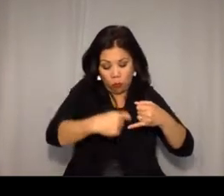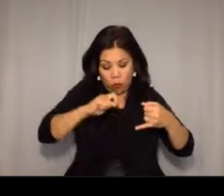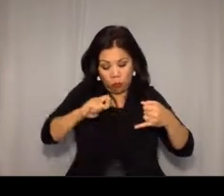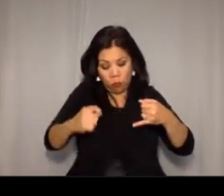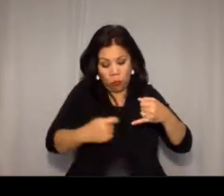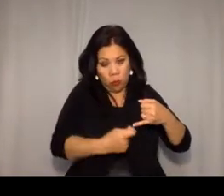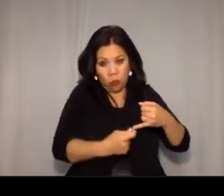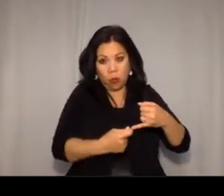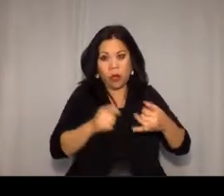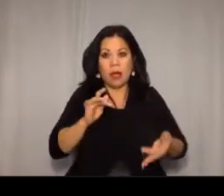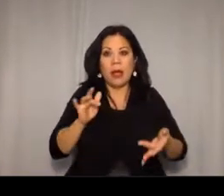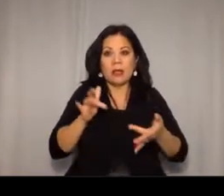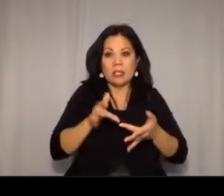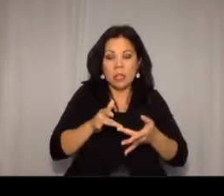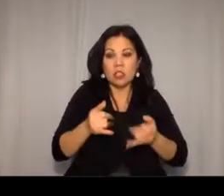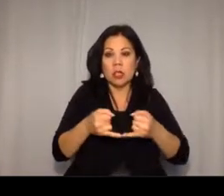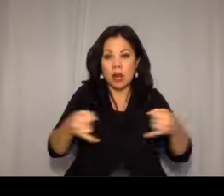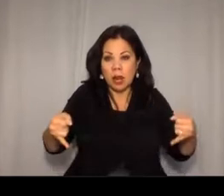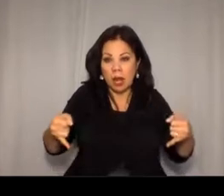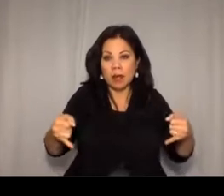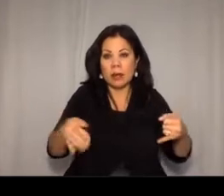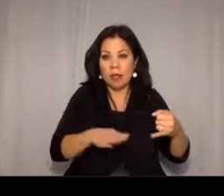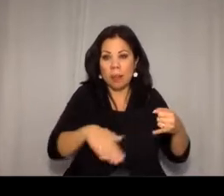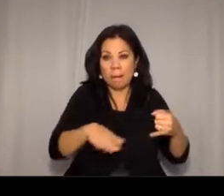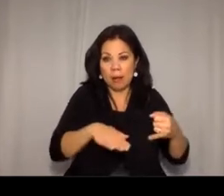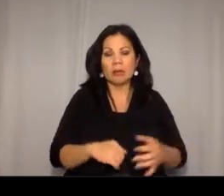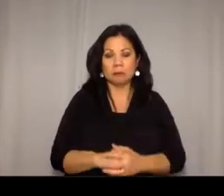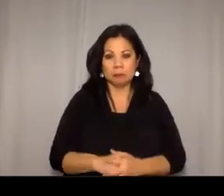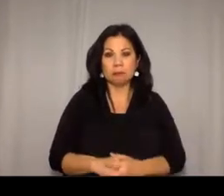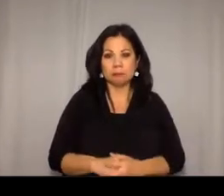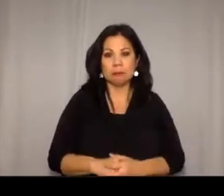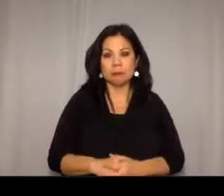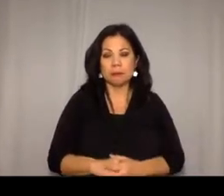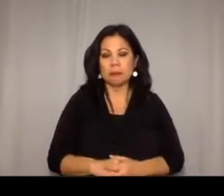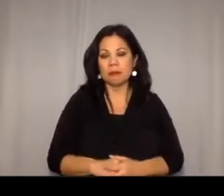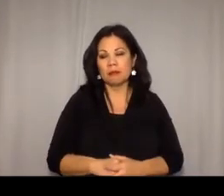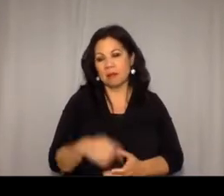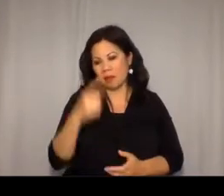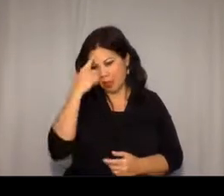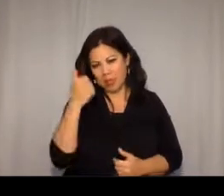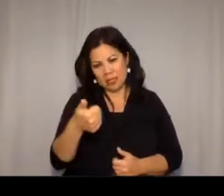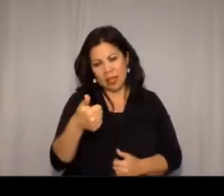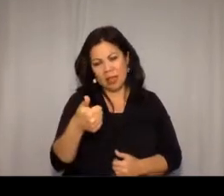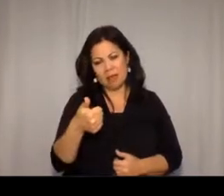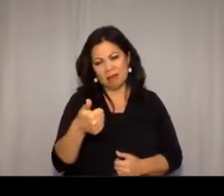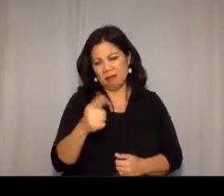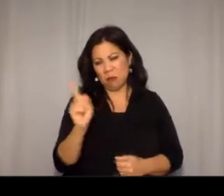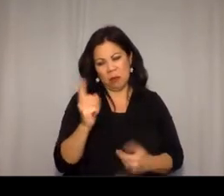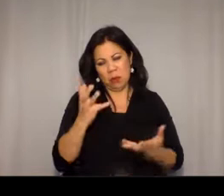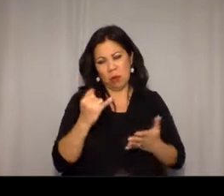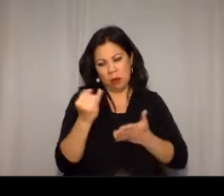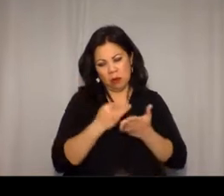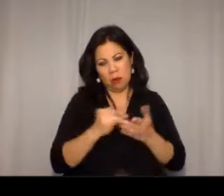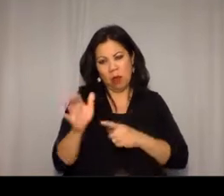little point, and I'm just going to divide them. You can put your leaves wherever you like, guys. As always, I want to